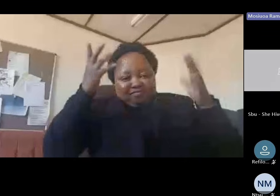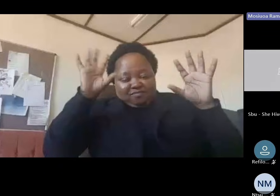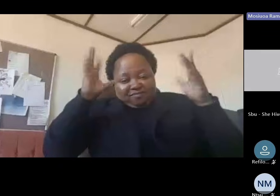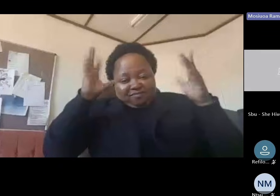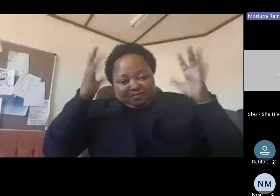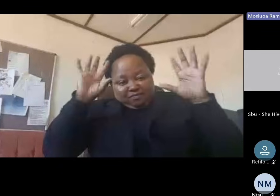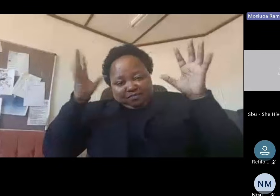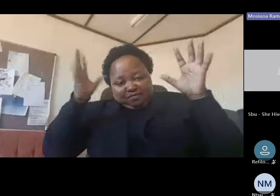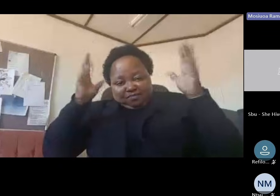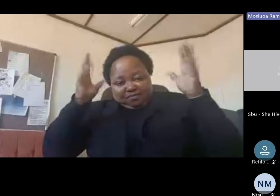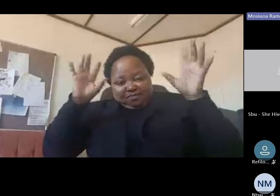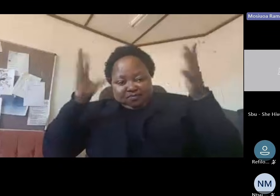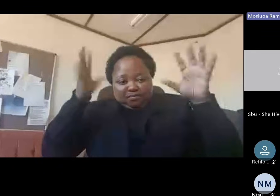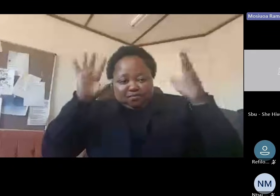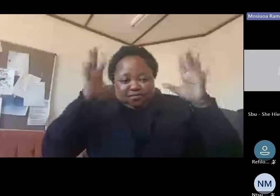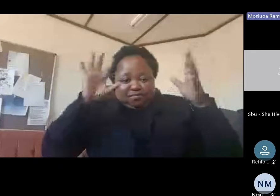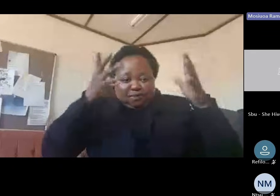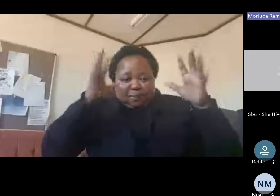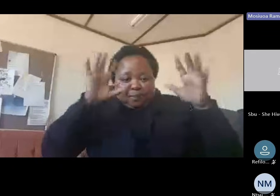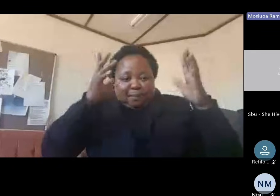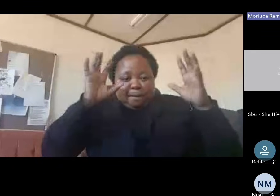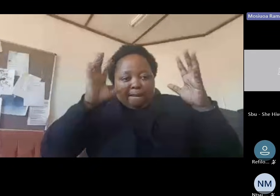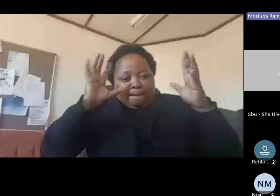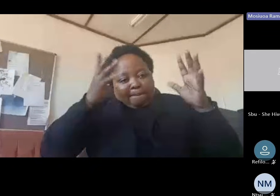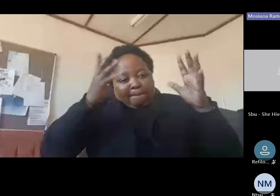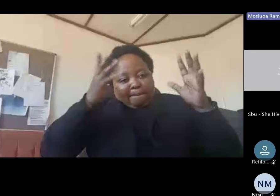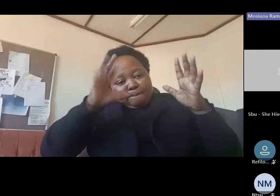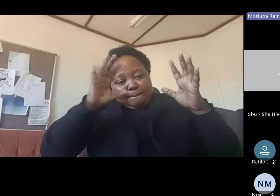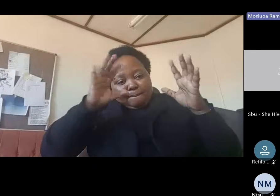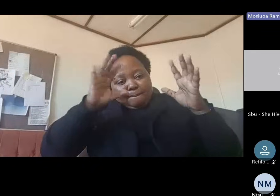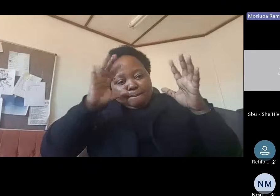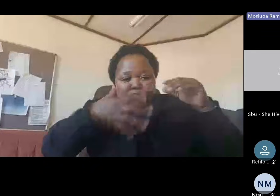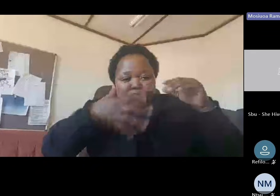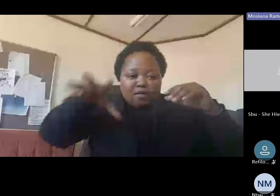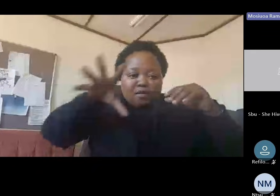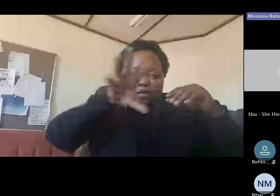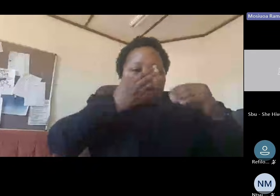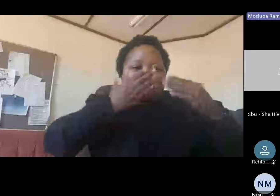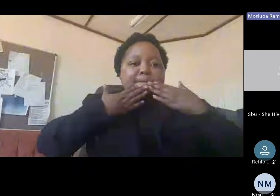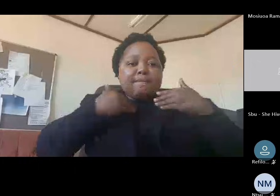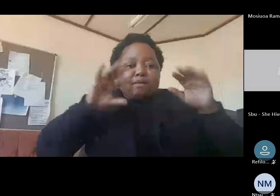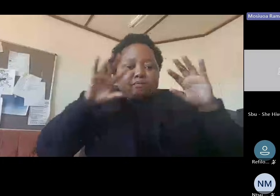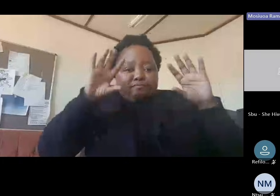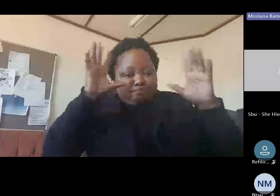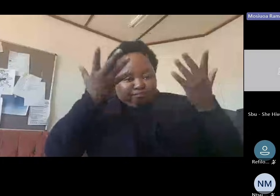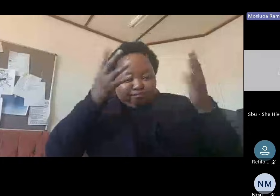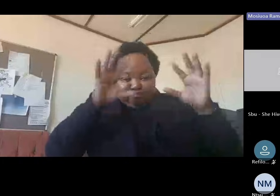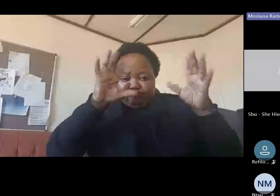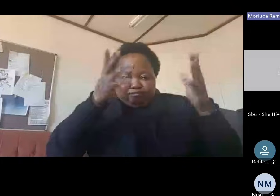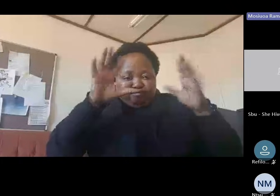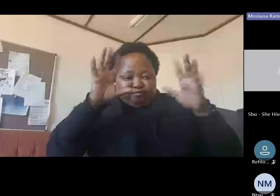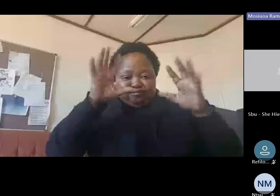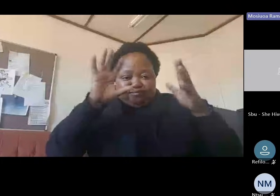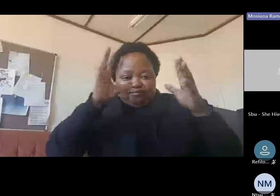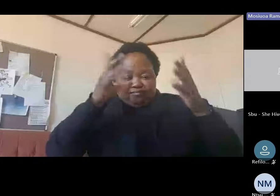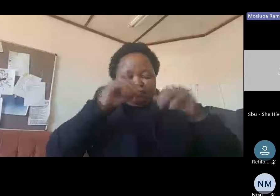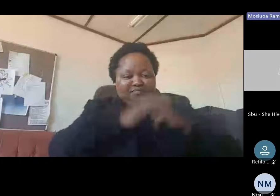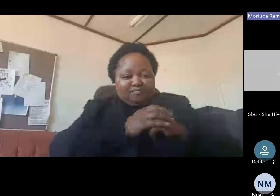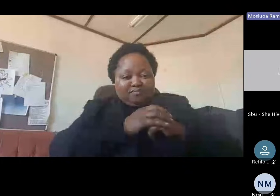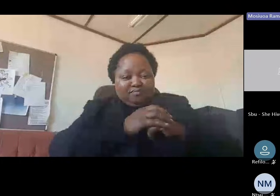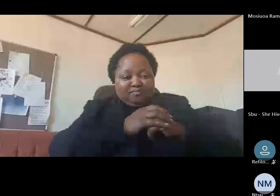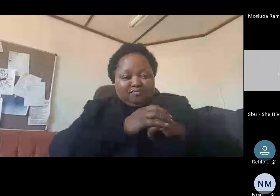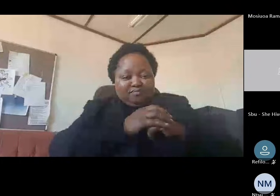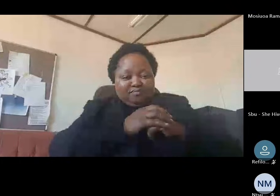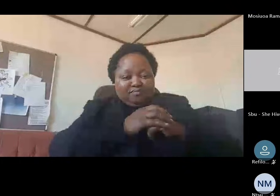Please use the emojis as to applaud and acknowledge 3 of our